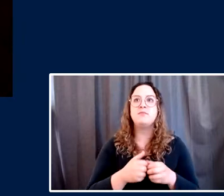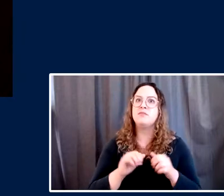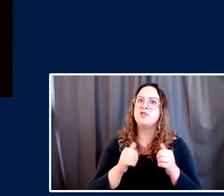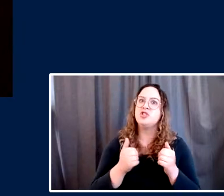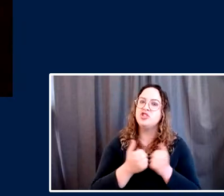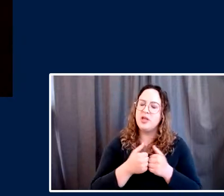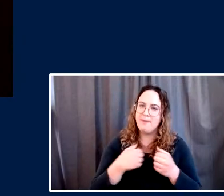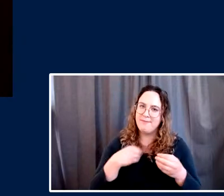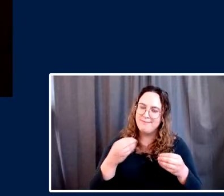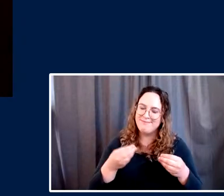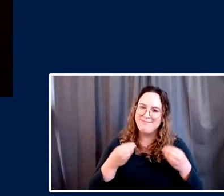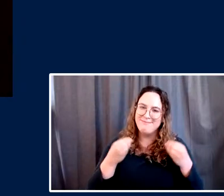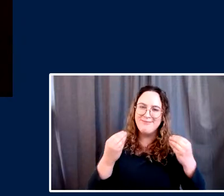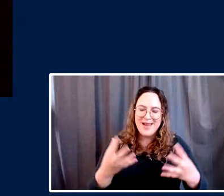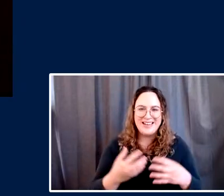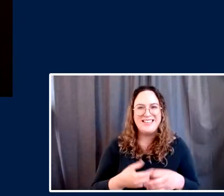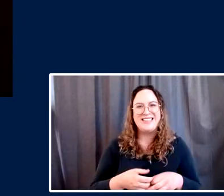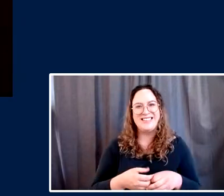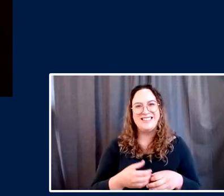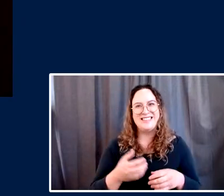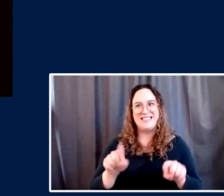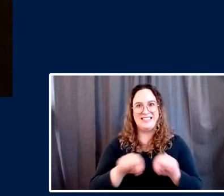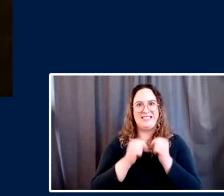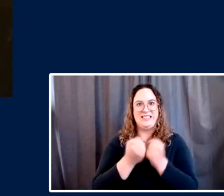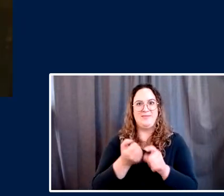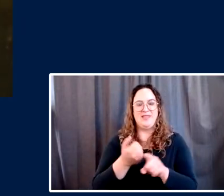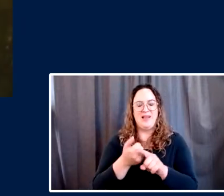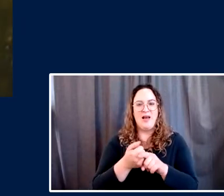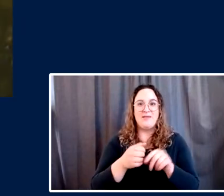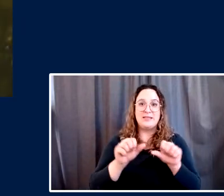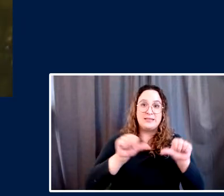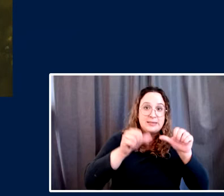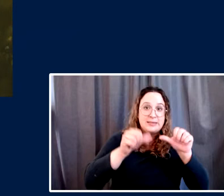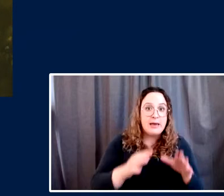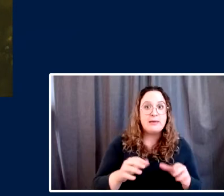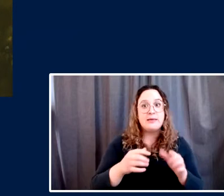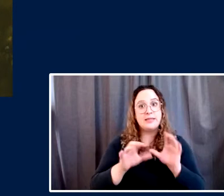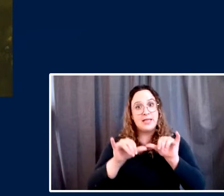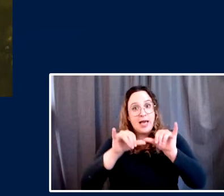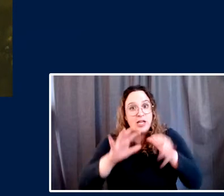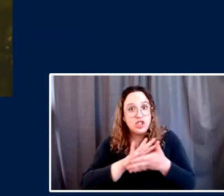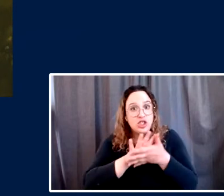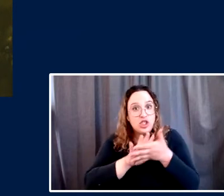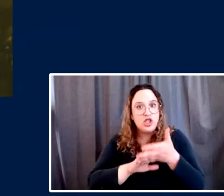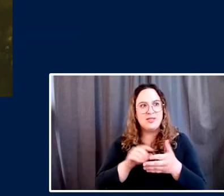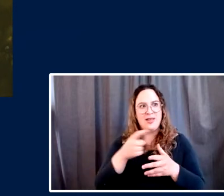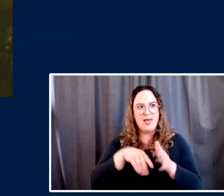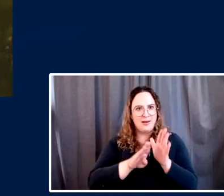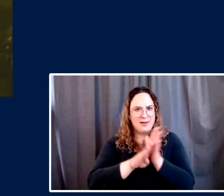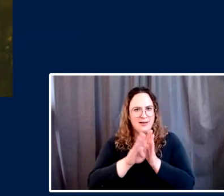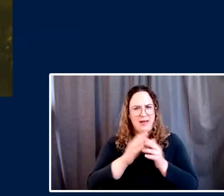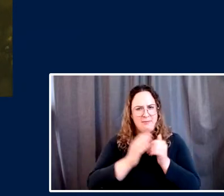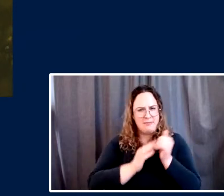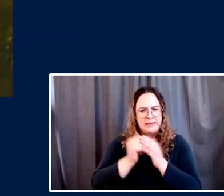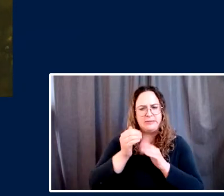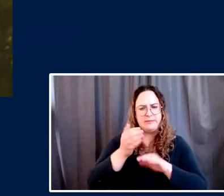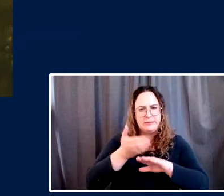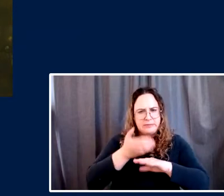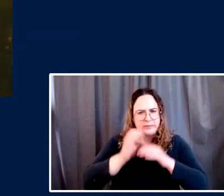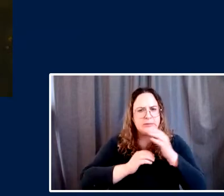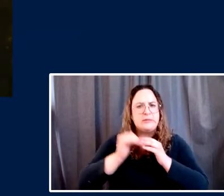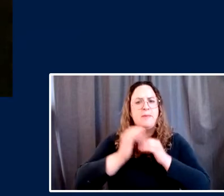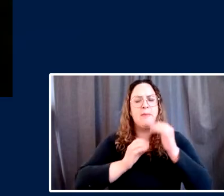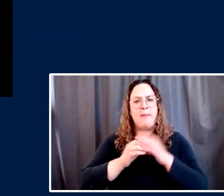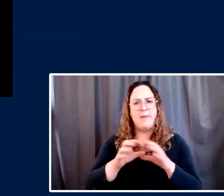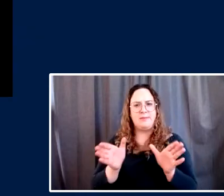team of scientists and engineers who have designed enclosures that can replicate a lot of the conditions that our deep sea animals need